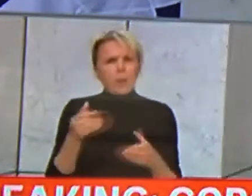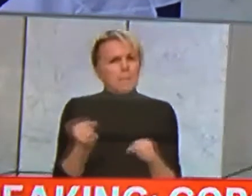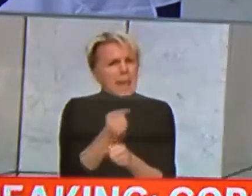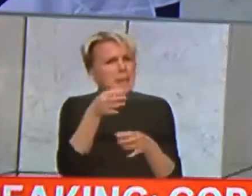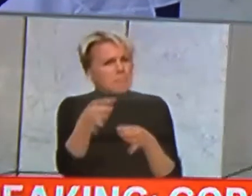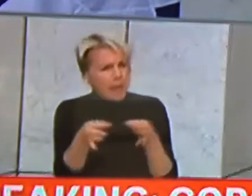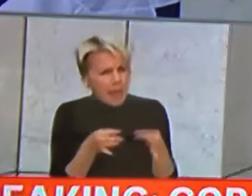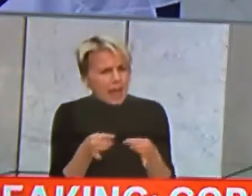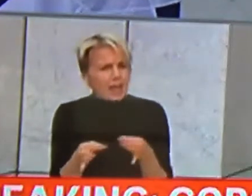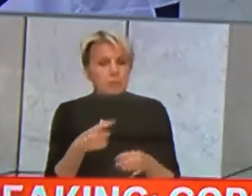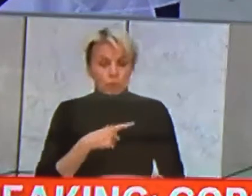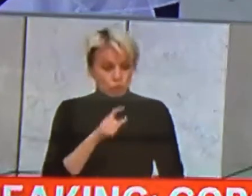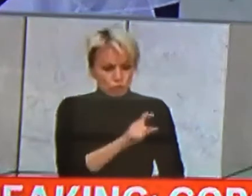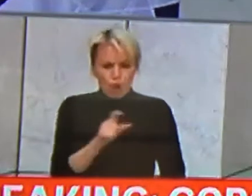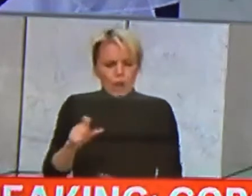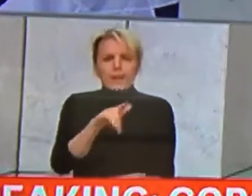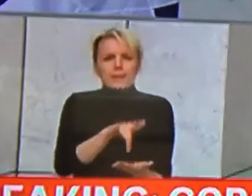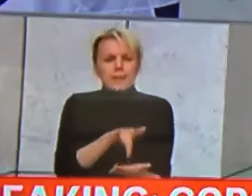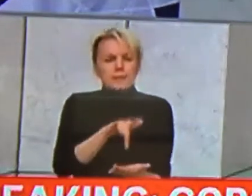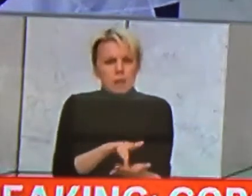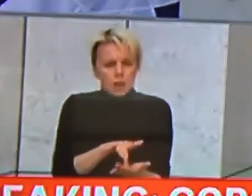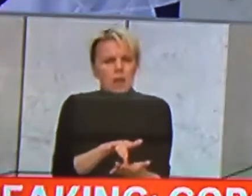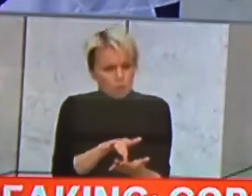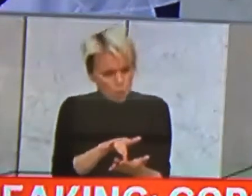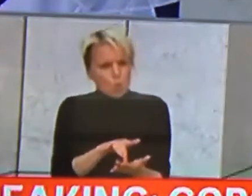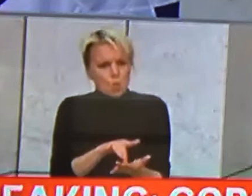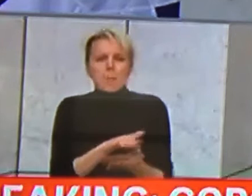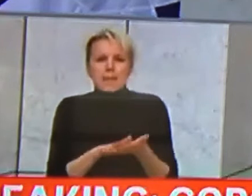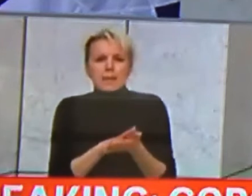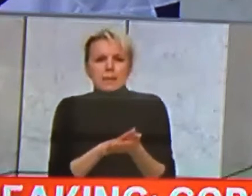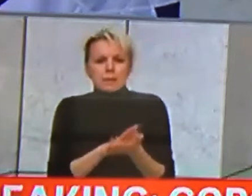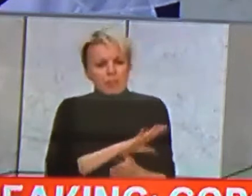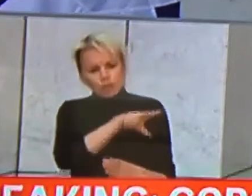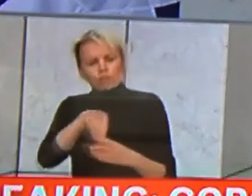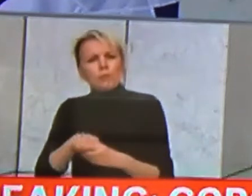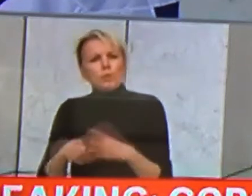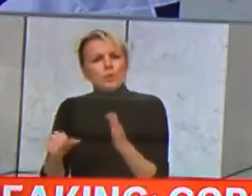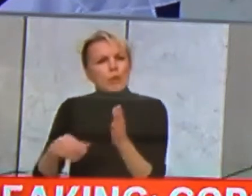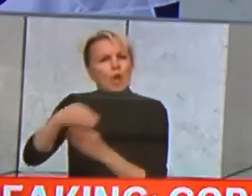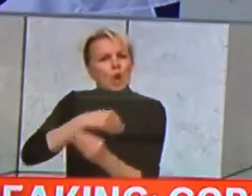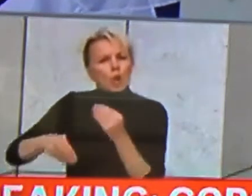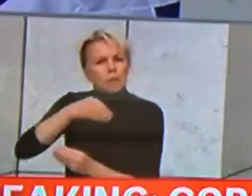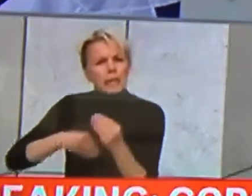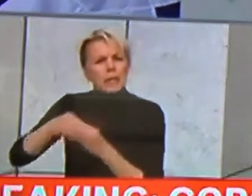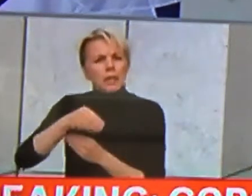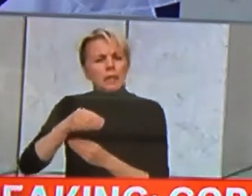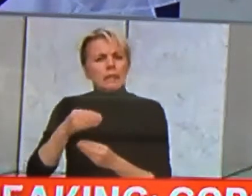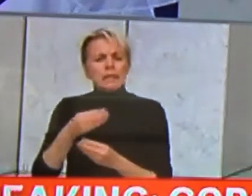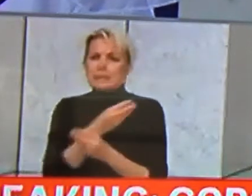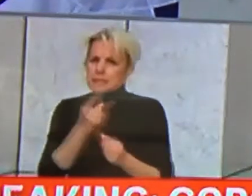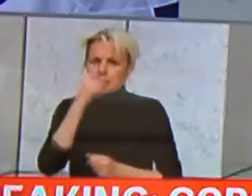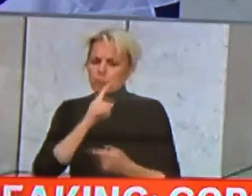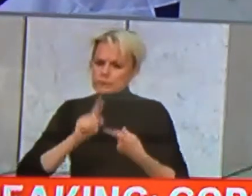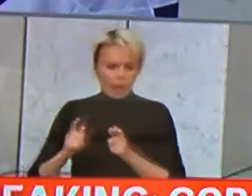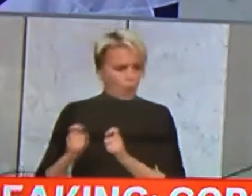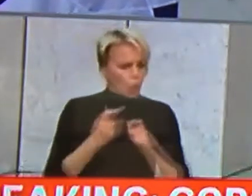country. They are an essential part of keeping the economy running for those who are still part of it and for those who are still going to work, and we understand